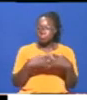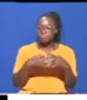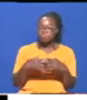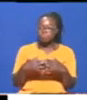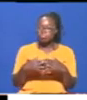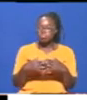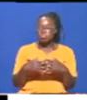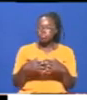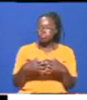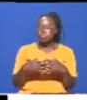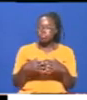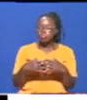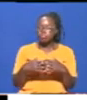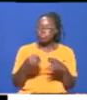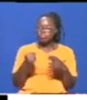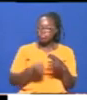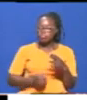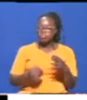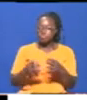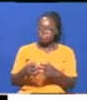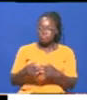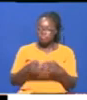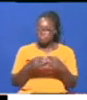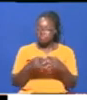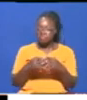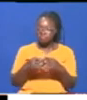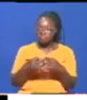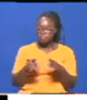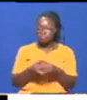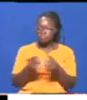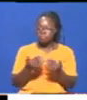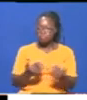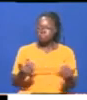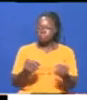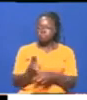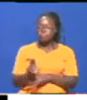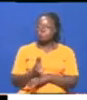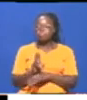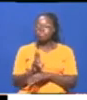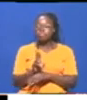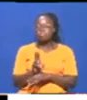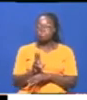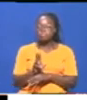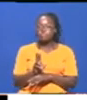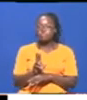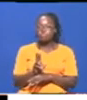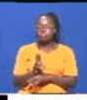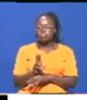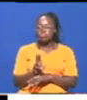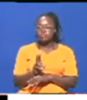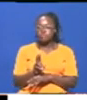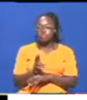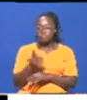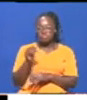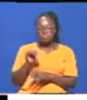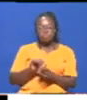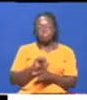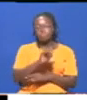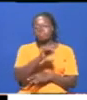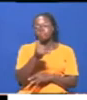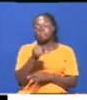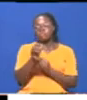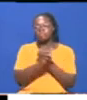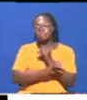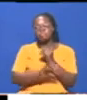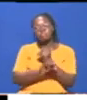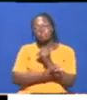South American countries. So we want to use the same facility. We want to use this facility also for exporting to other countries also, which